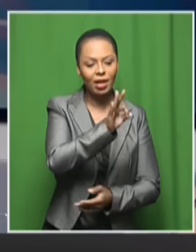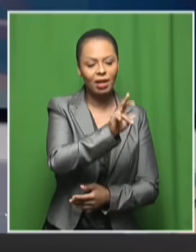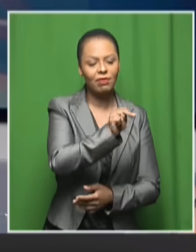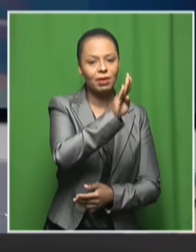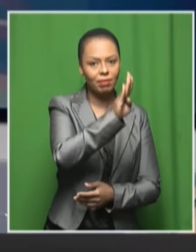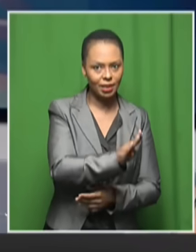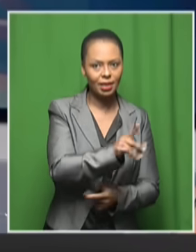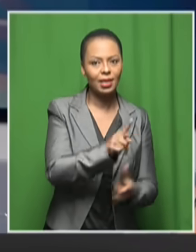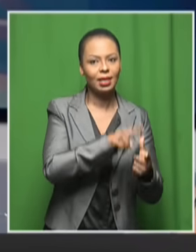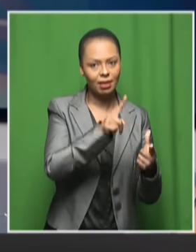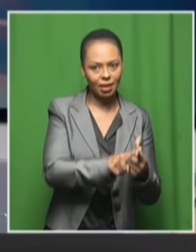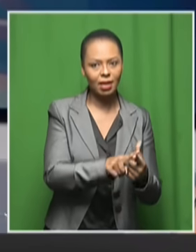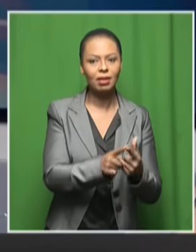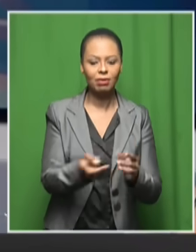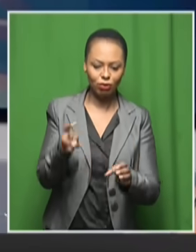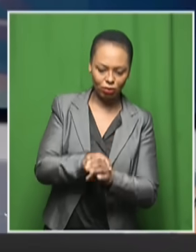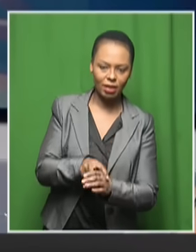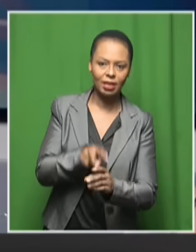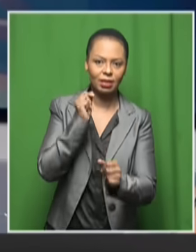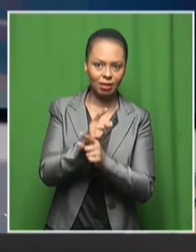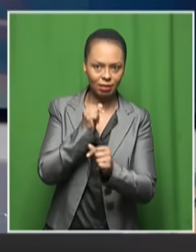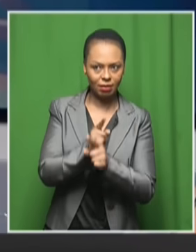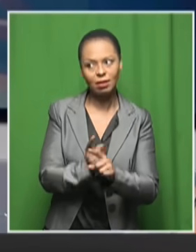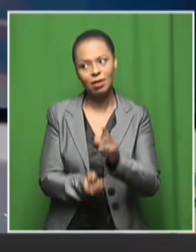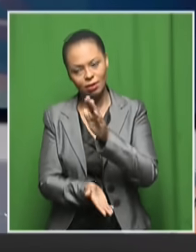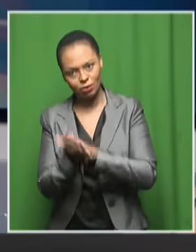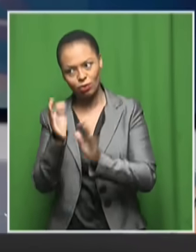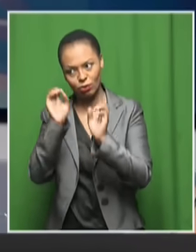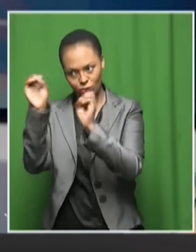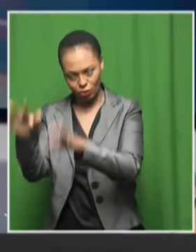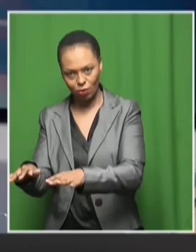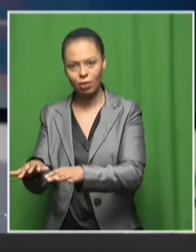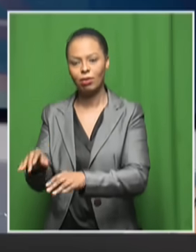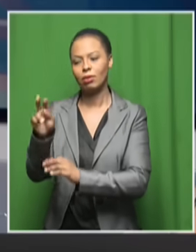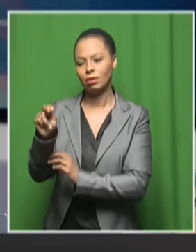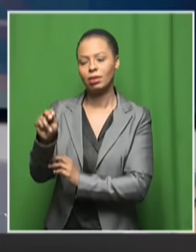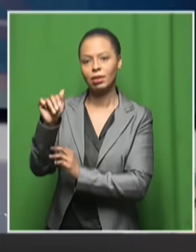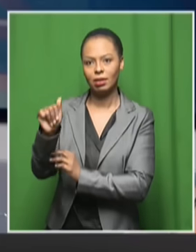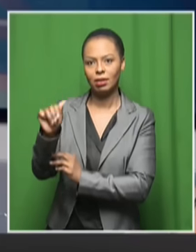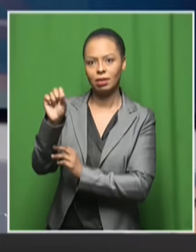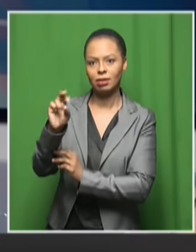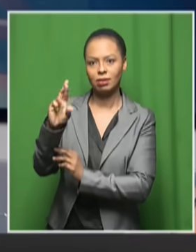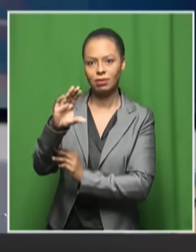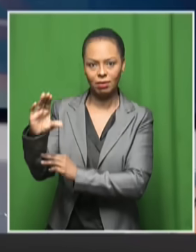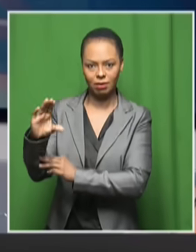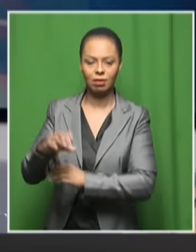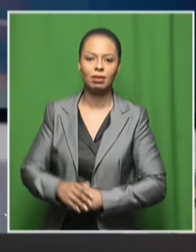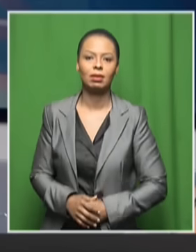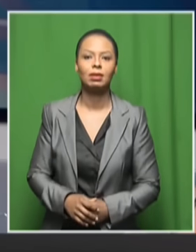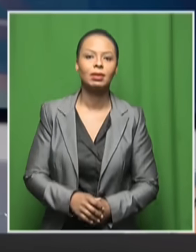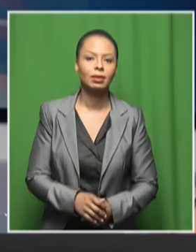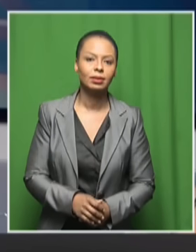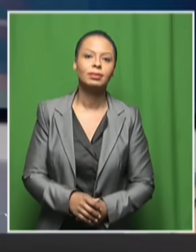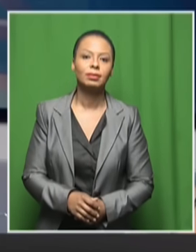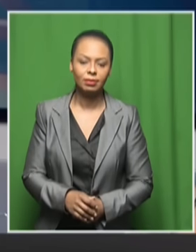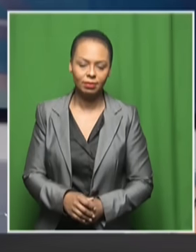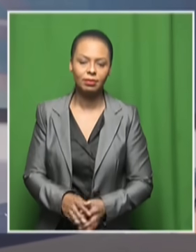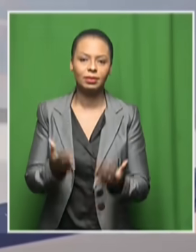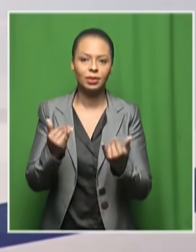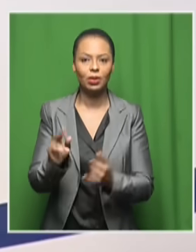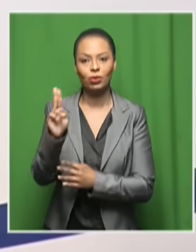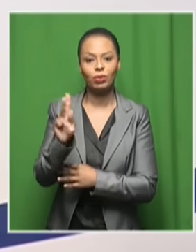to Nasrec. All right, just also on your screen there, you can see the arrival of the UK